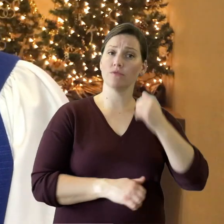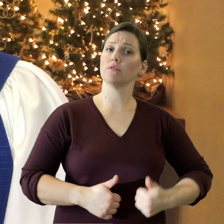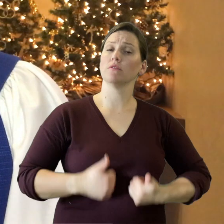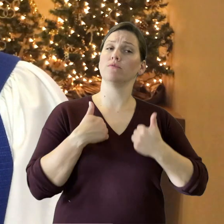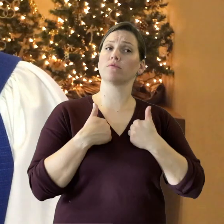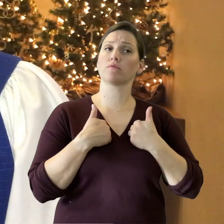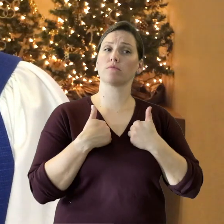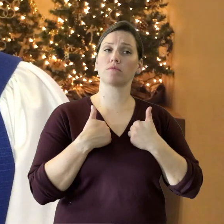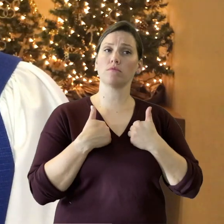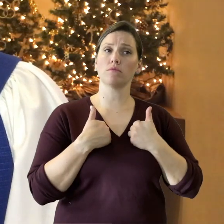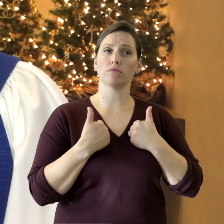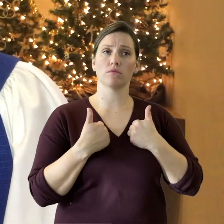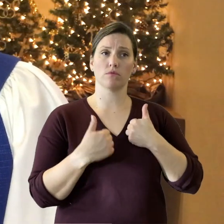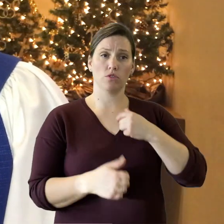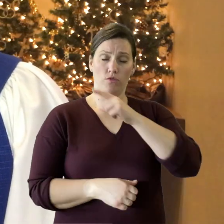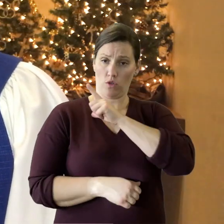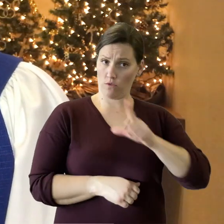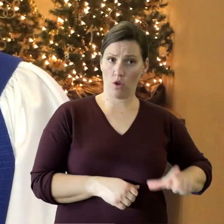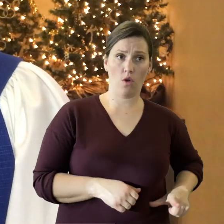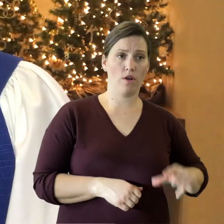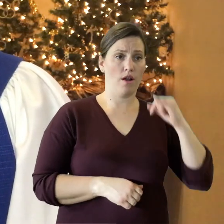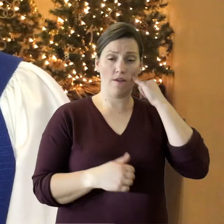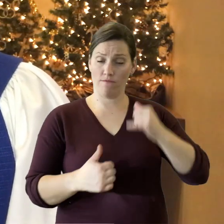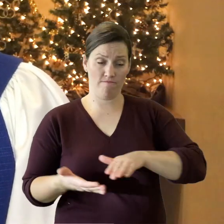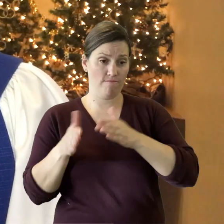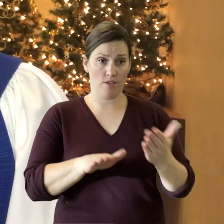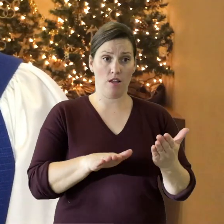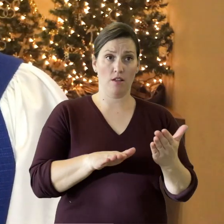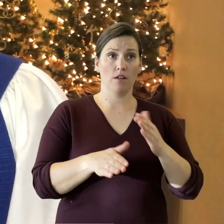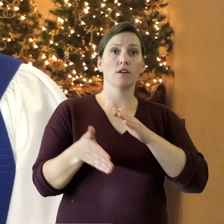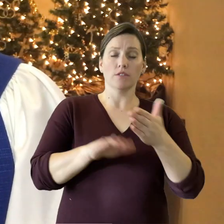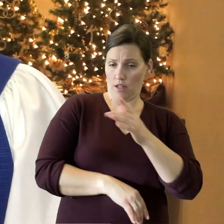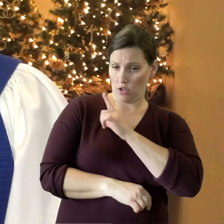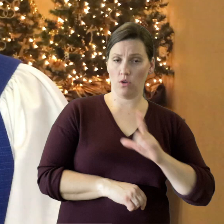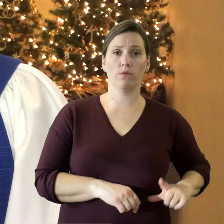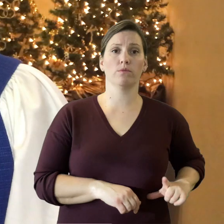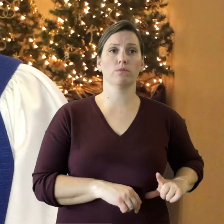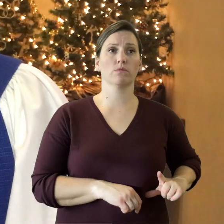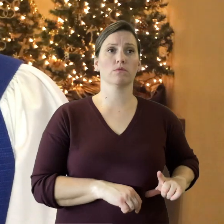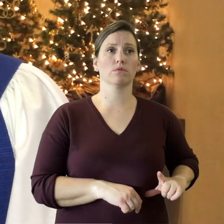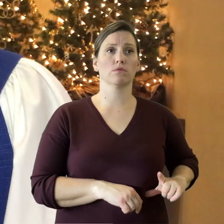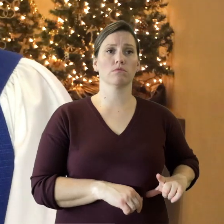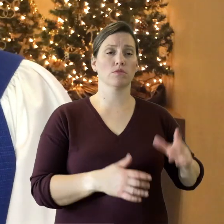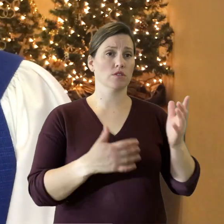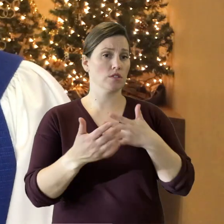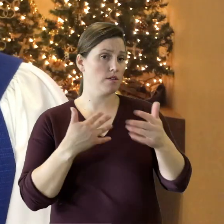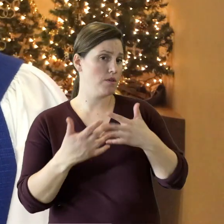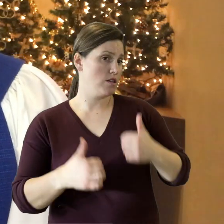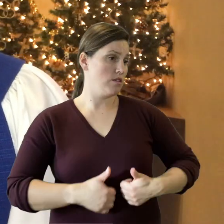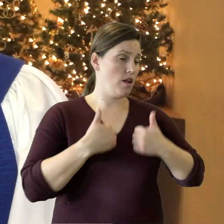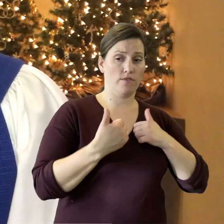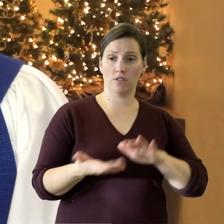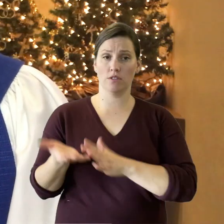if we live to the Lord. And if we die to the Lord. So whether